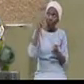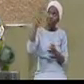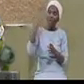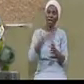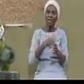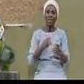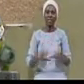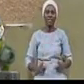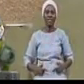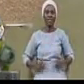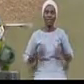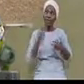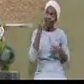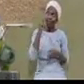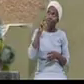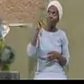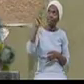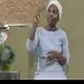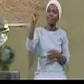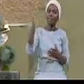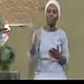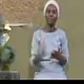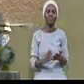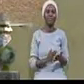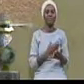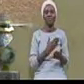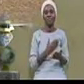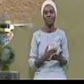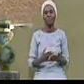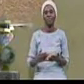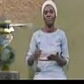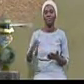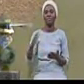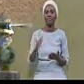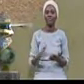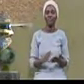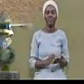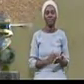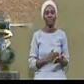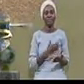look and live, look and live.